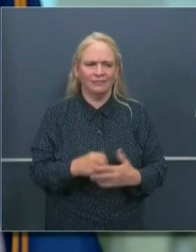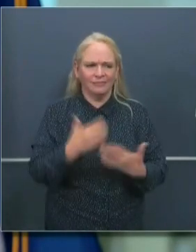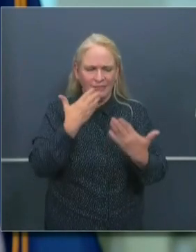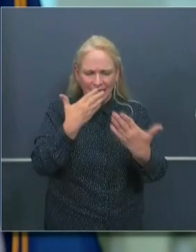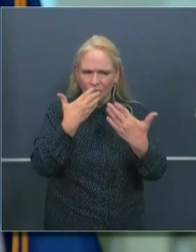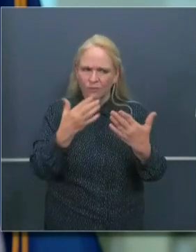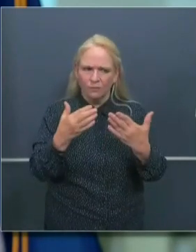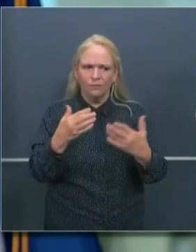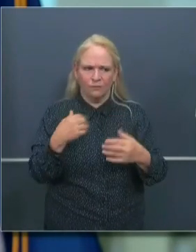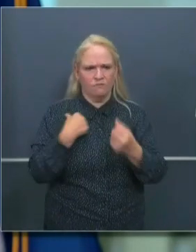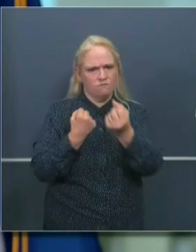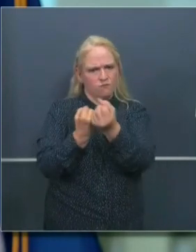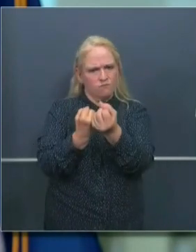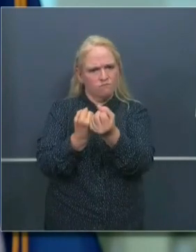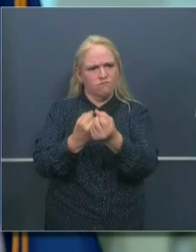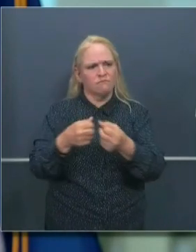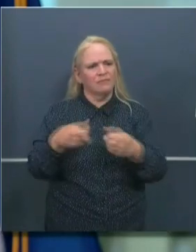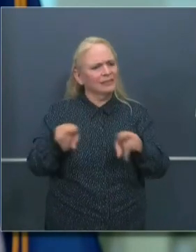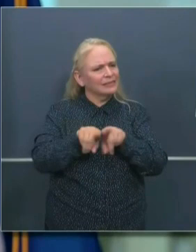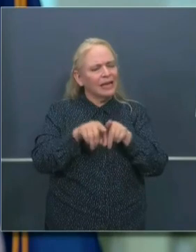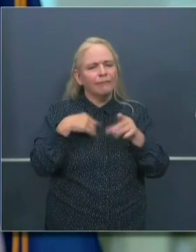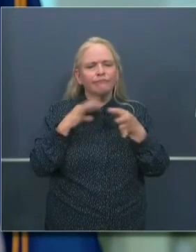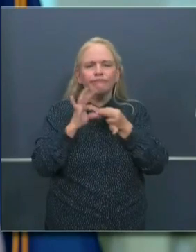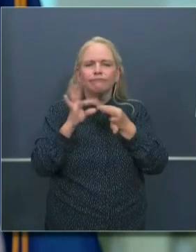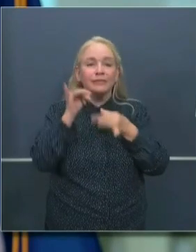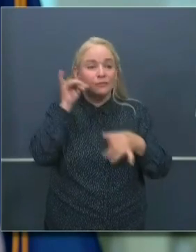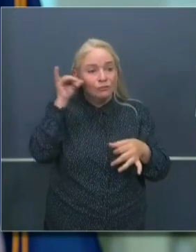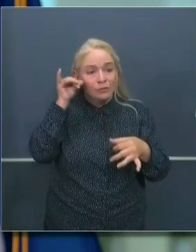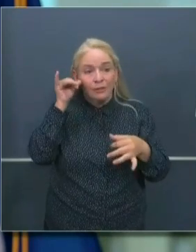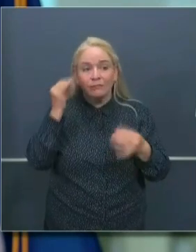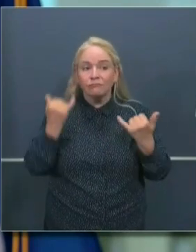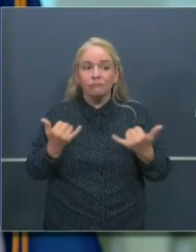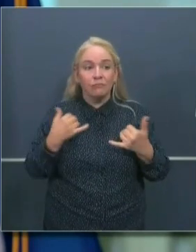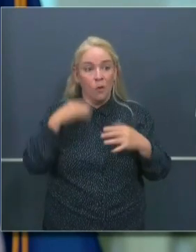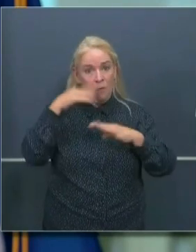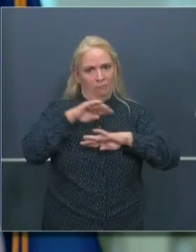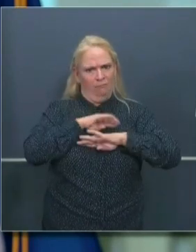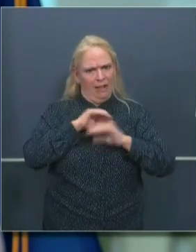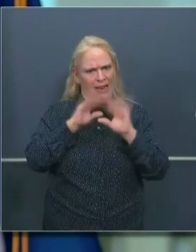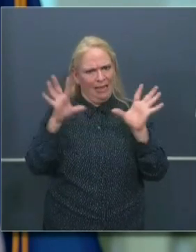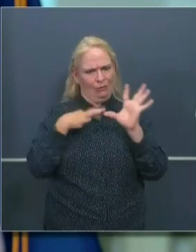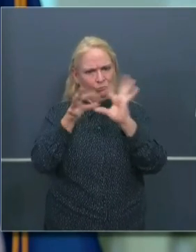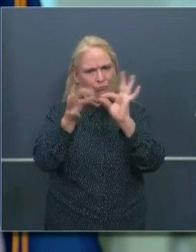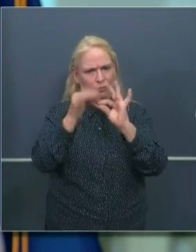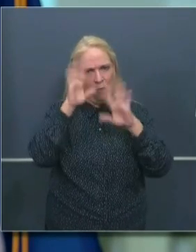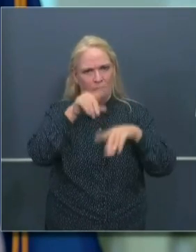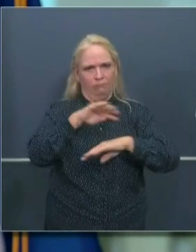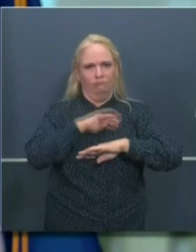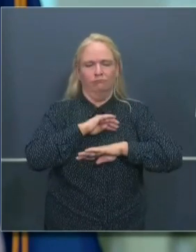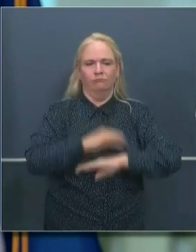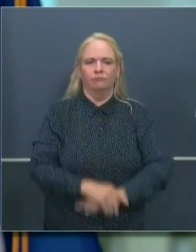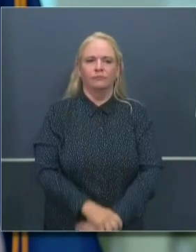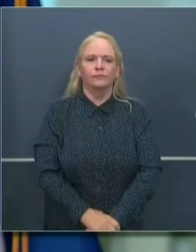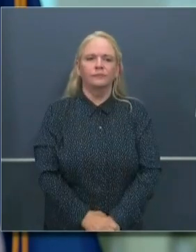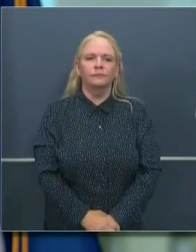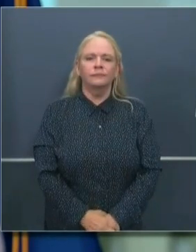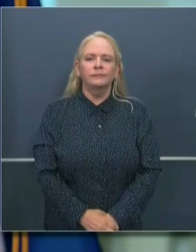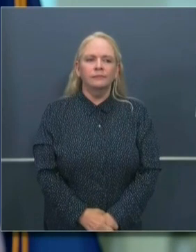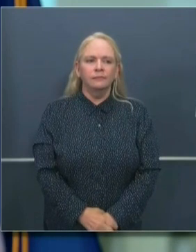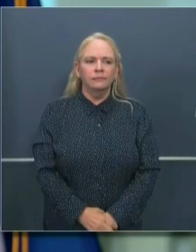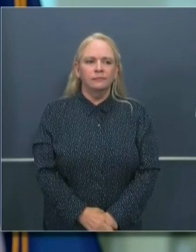yesterday and to clarify any ambiguity of concerns reflected in your question.